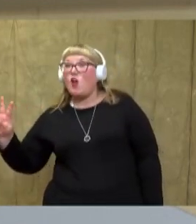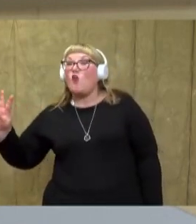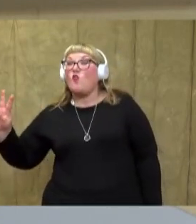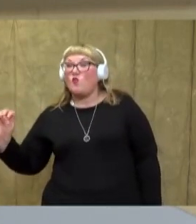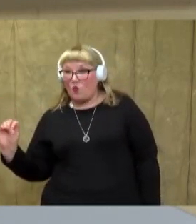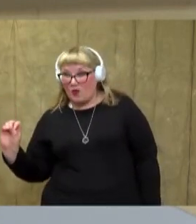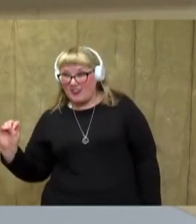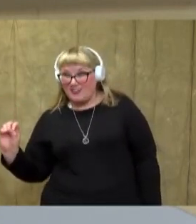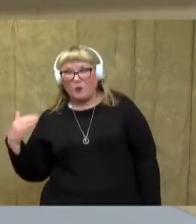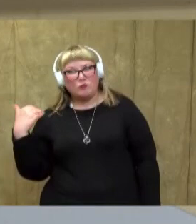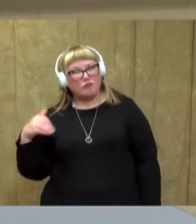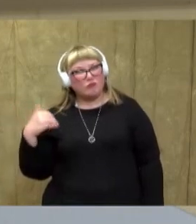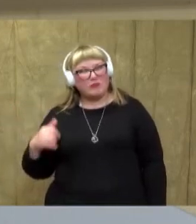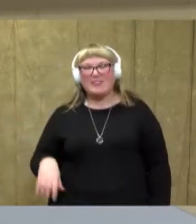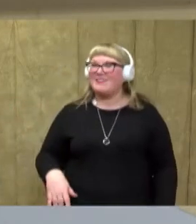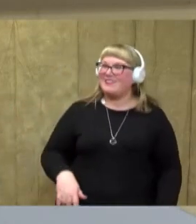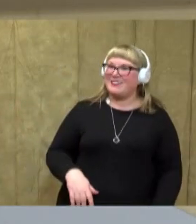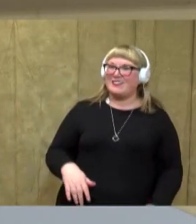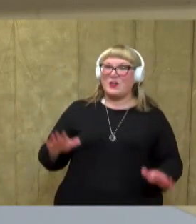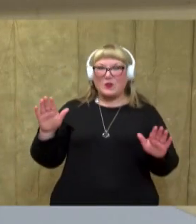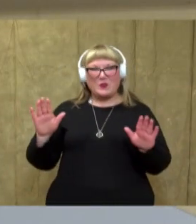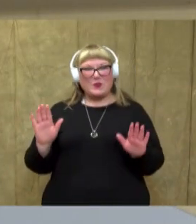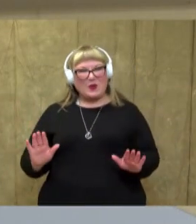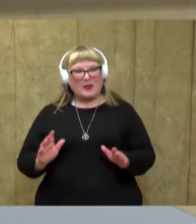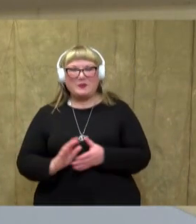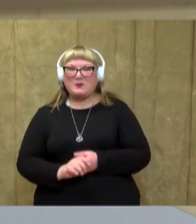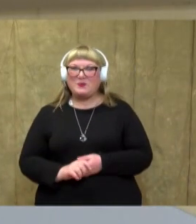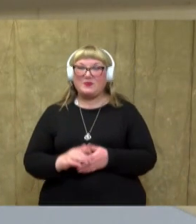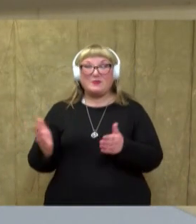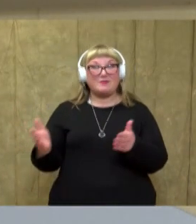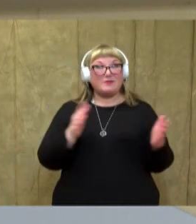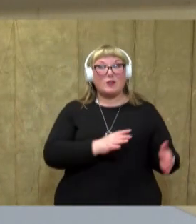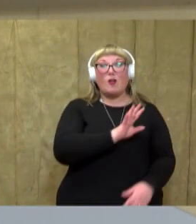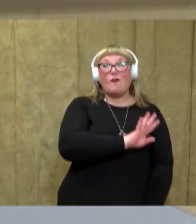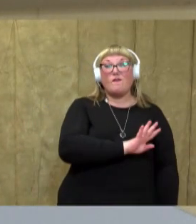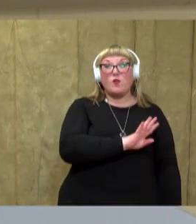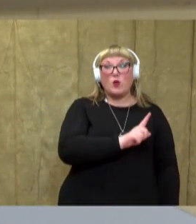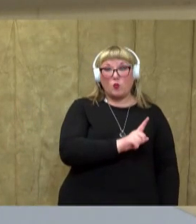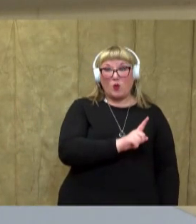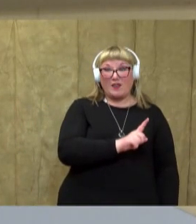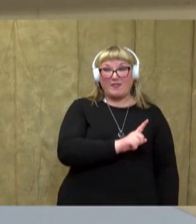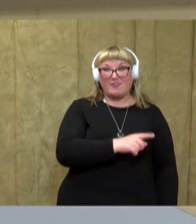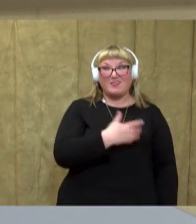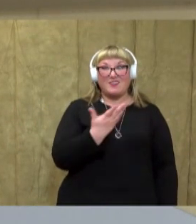39, 40. All right, let's try our next one. 41,